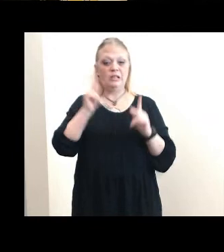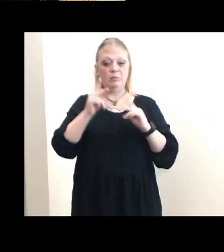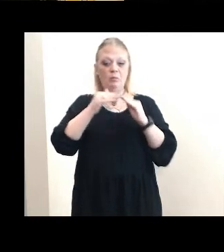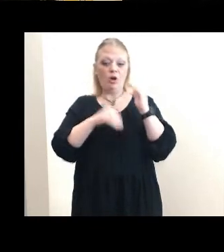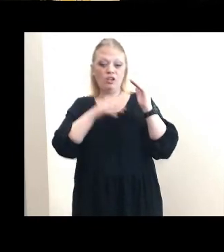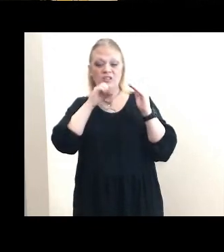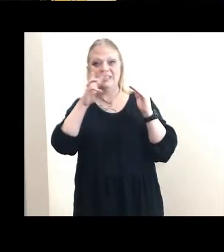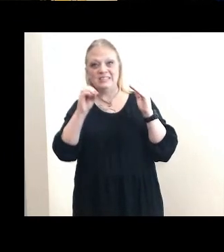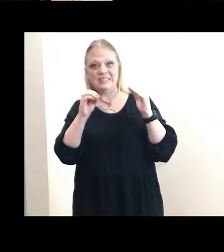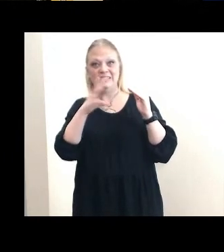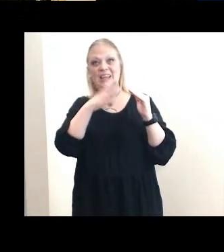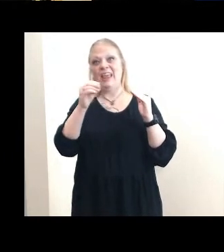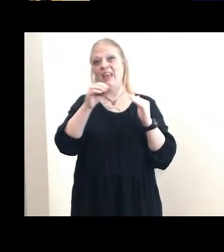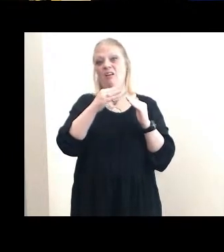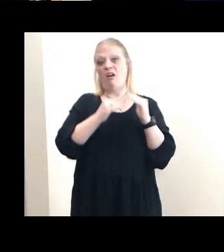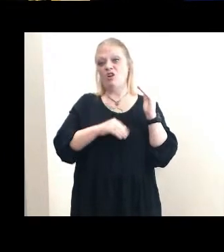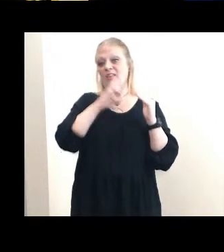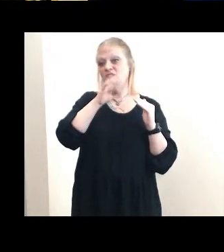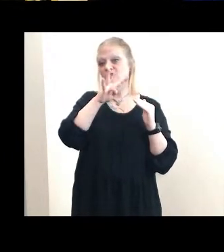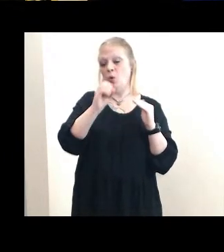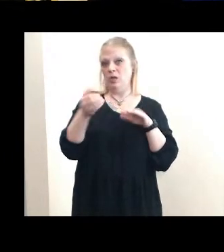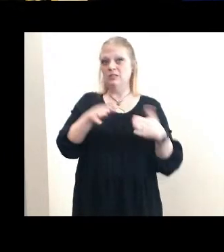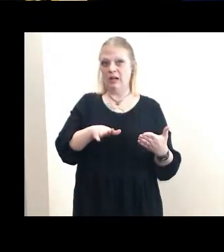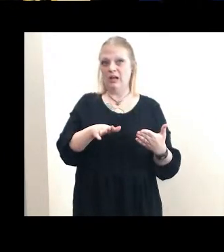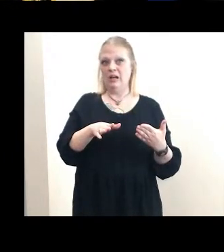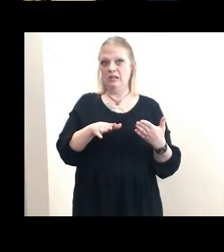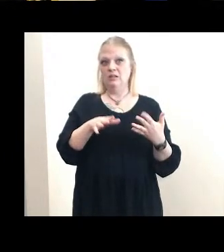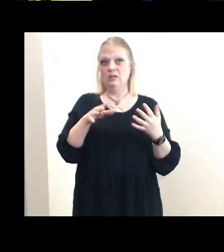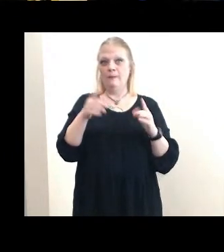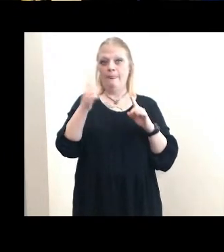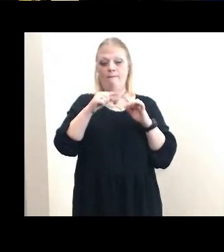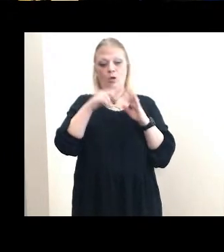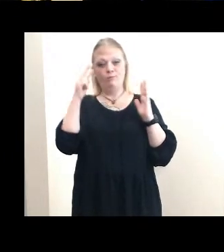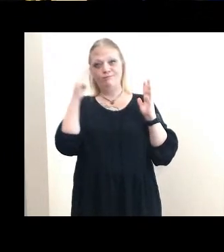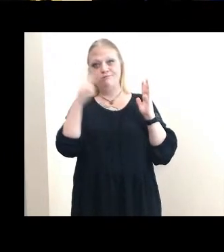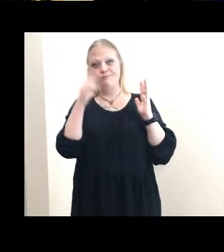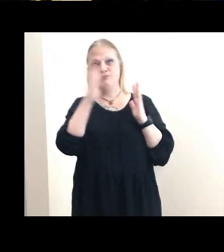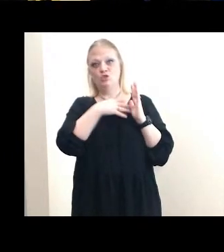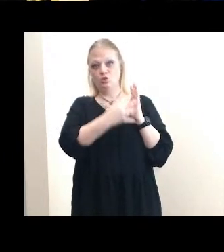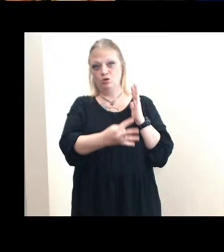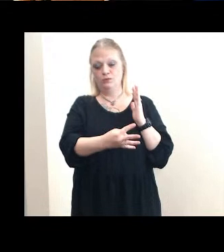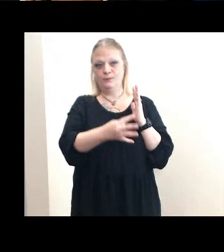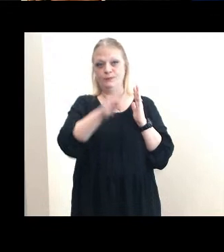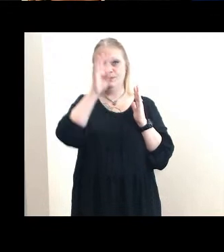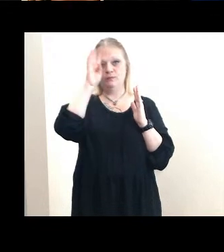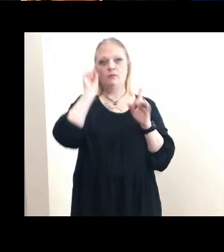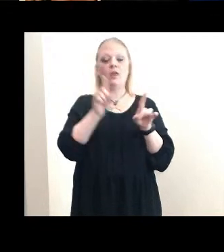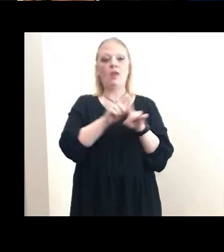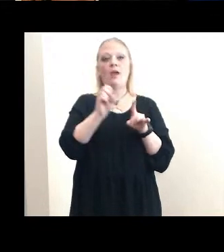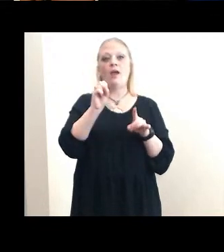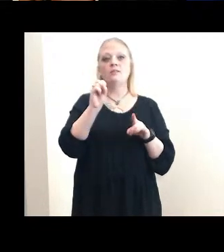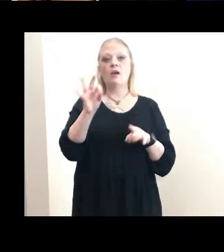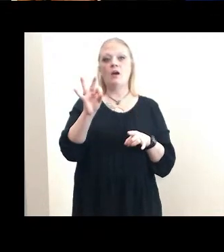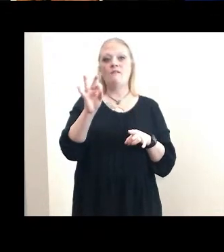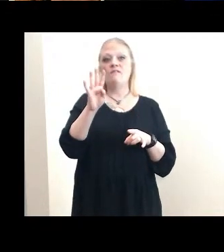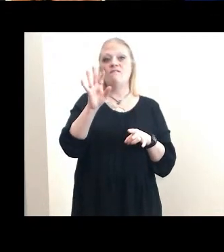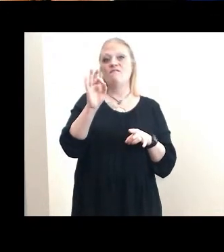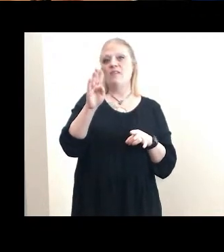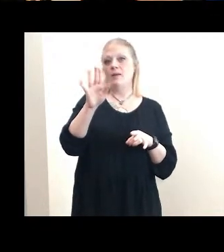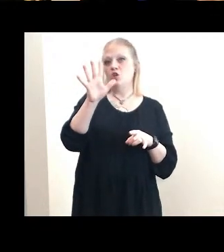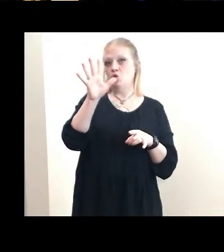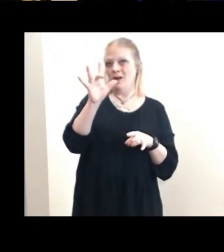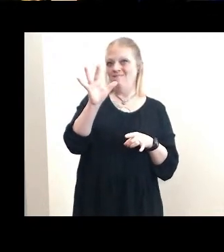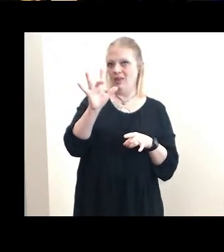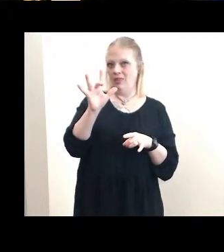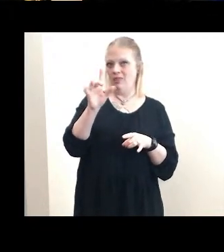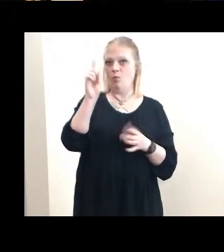die under the age of 40. And as we look at this chart here, this is as of February 25th.